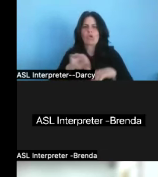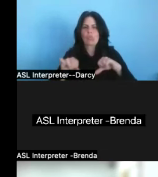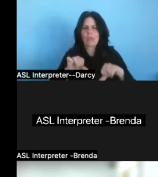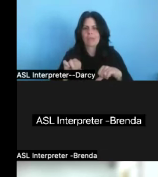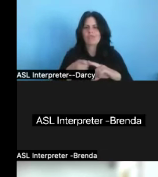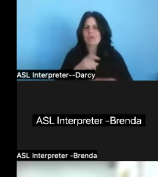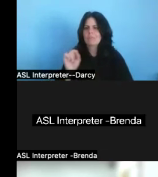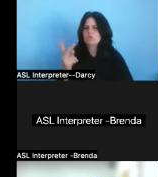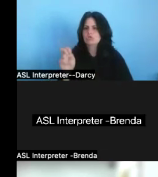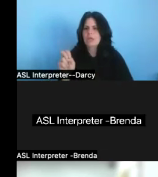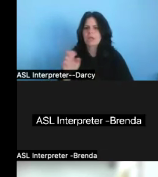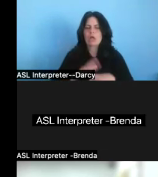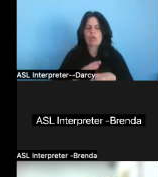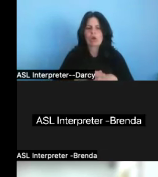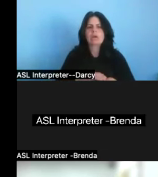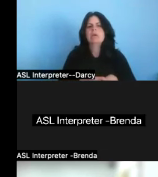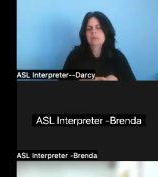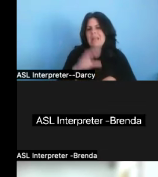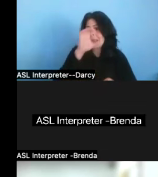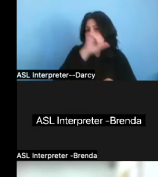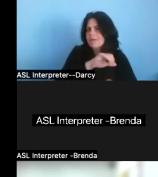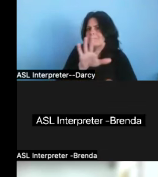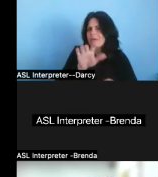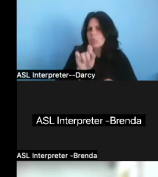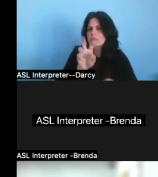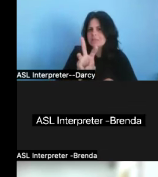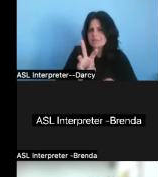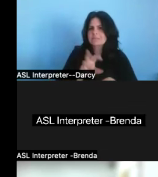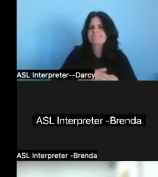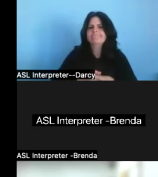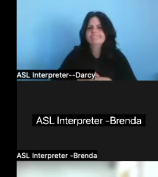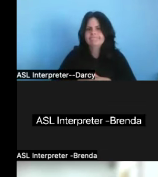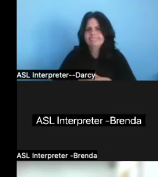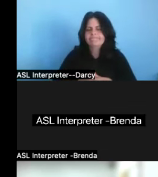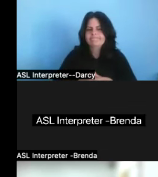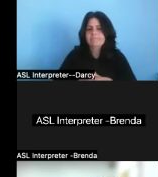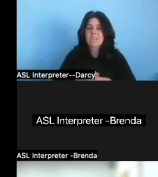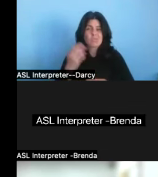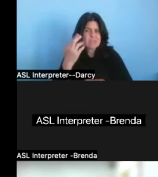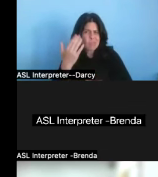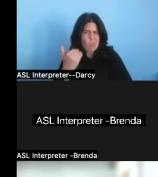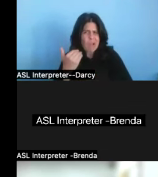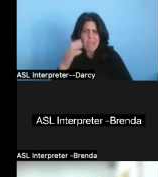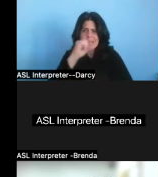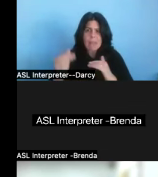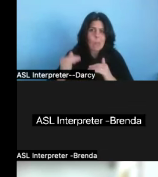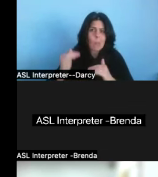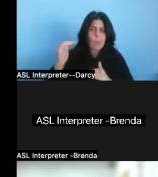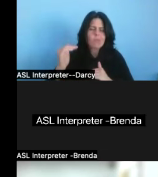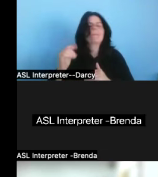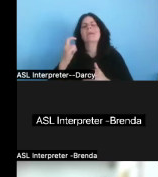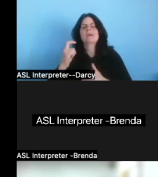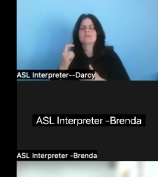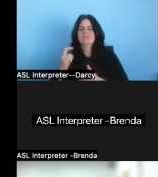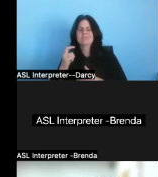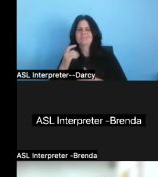So Shake Alert estimated this earthquake at a magnitude 5.6, and that is in part because of a poor location